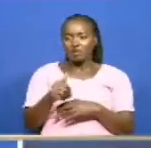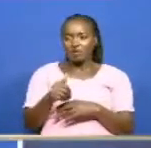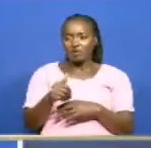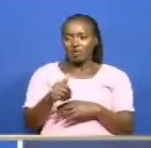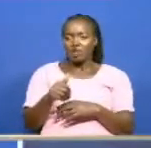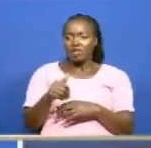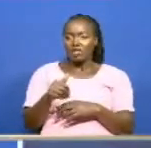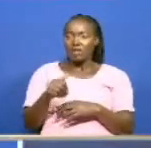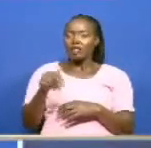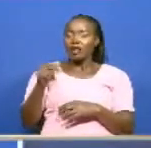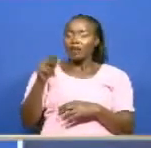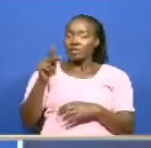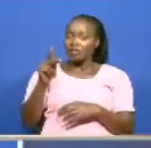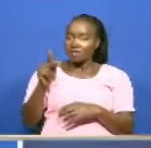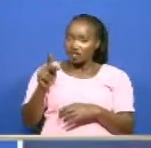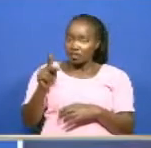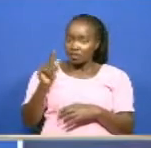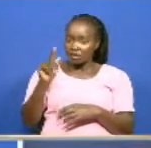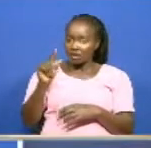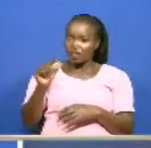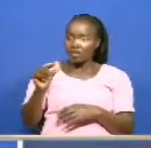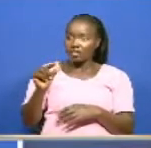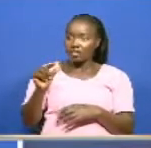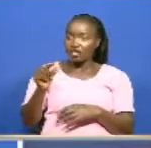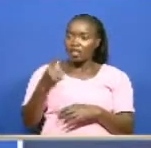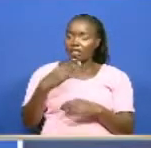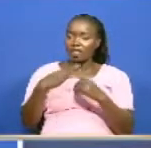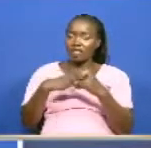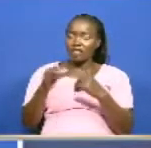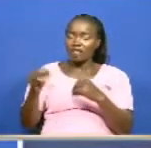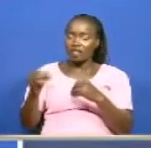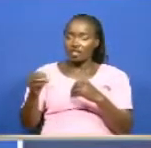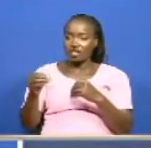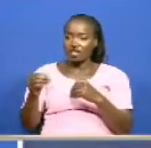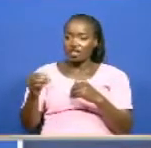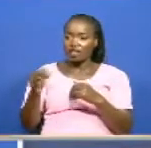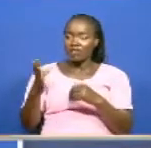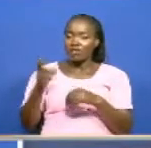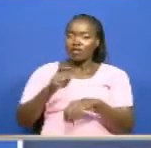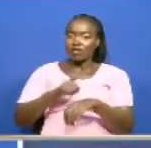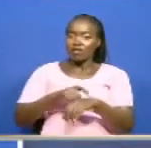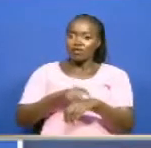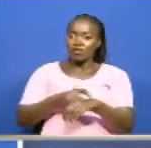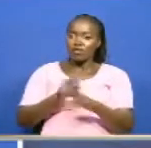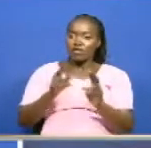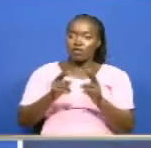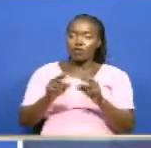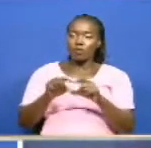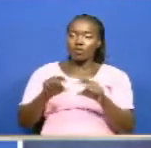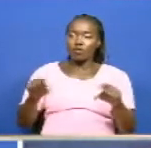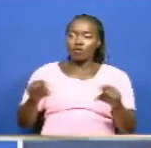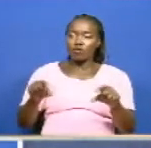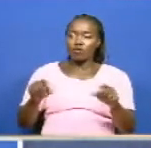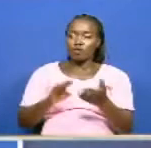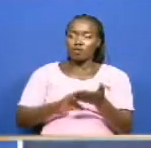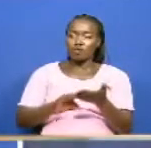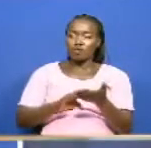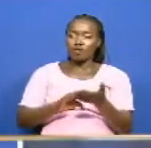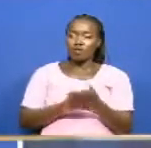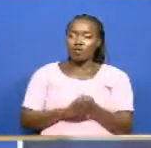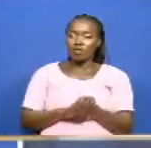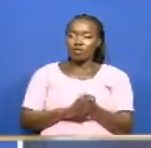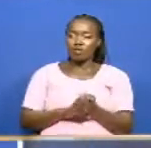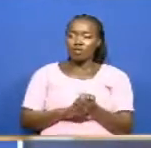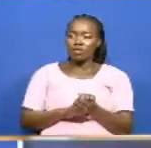of seaweed bar soup will cost you 900 shillings, almost five times the ordinary bar soup. Apart from, you